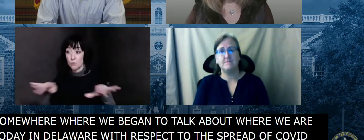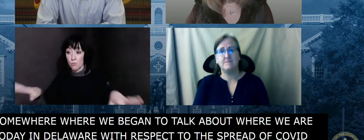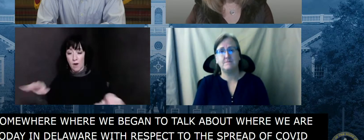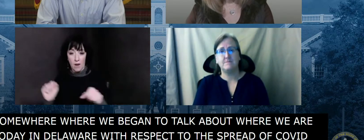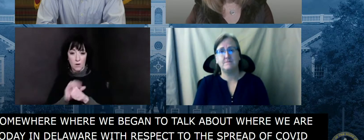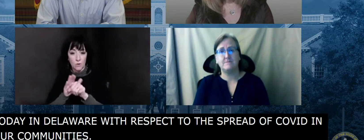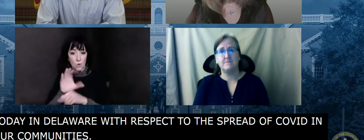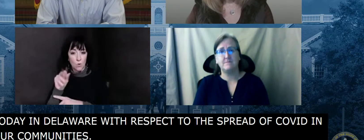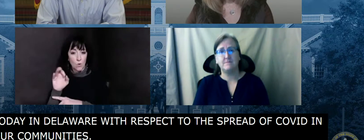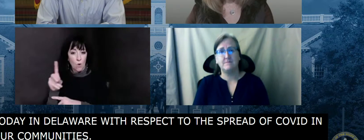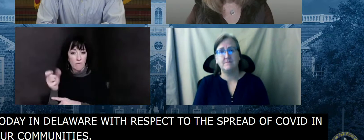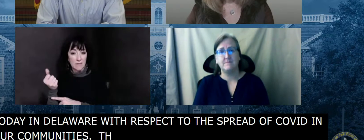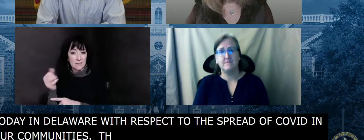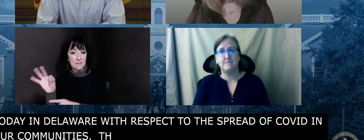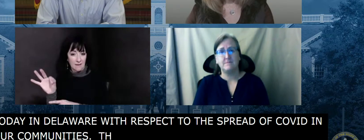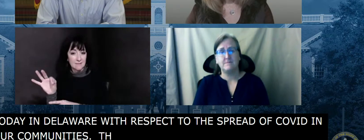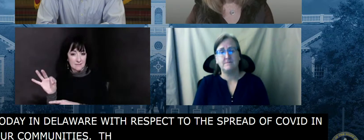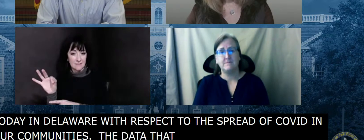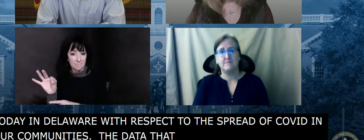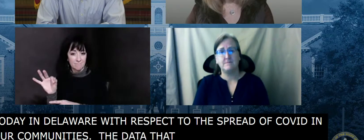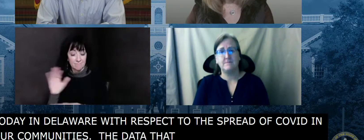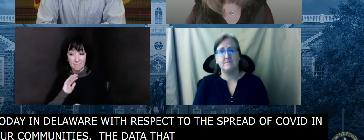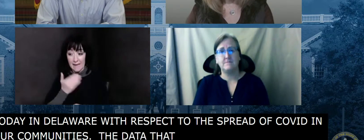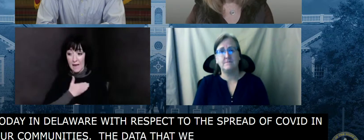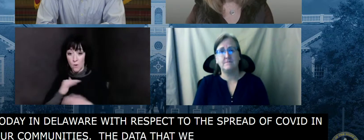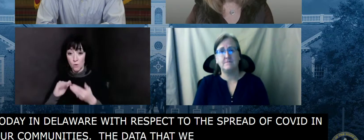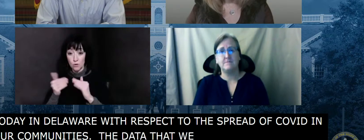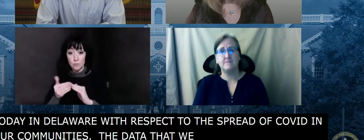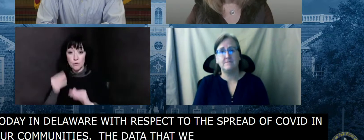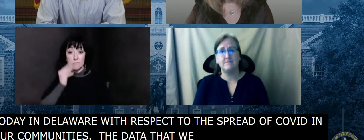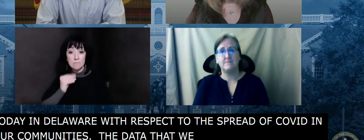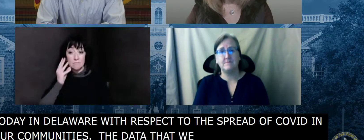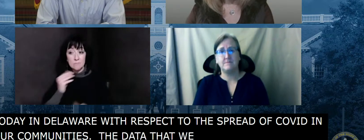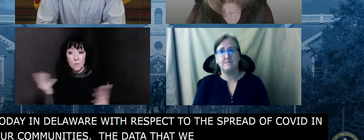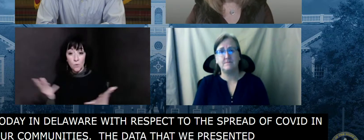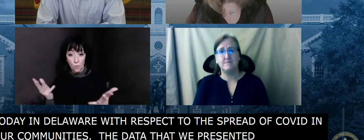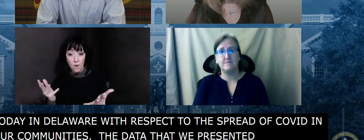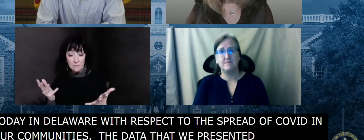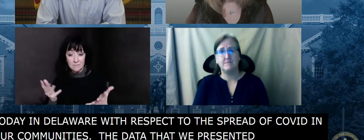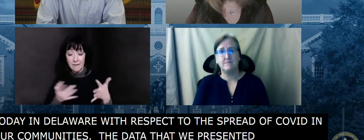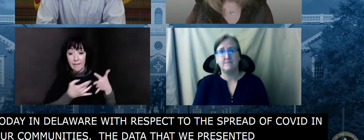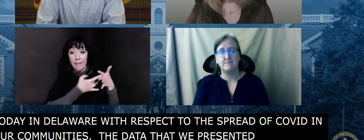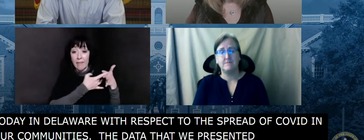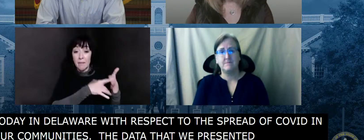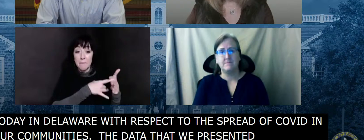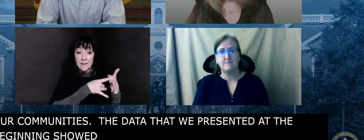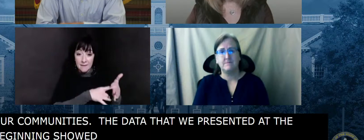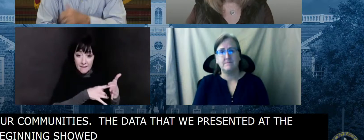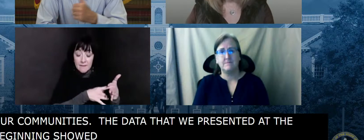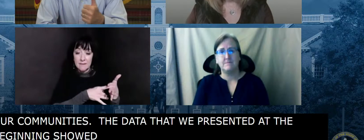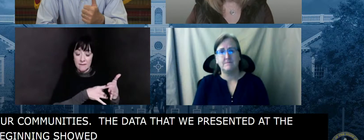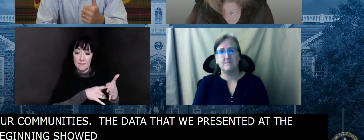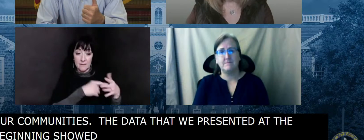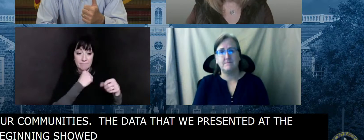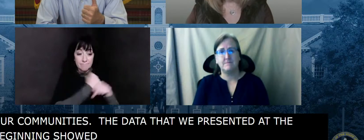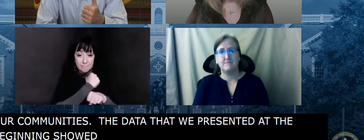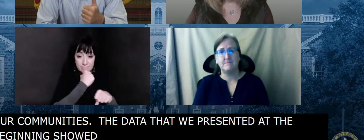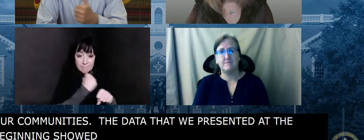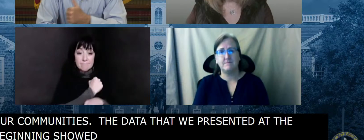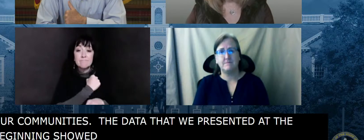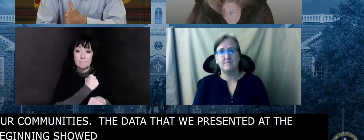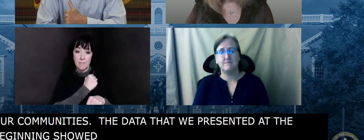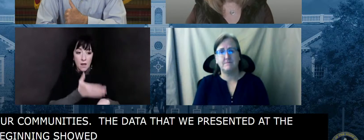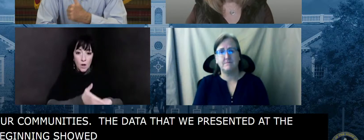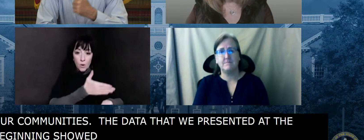data that we presented at the beginning showed improvement, a significant improvement in the number of new cases on a